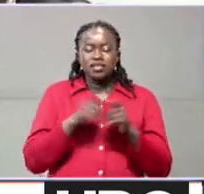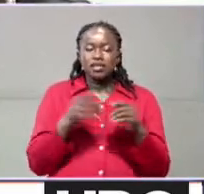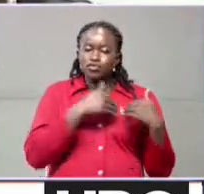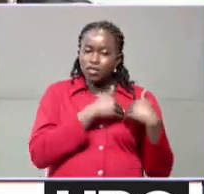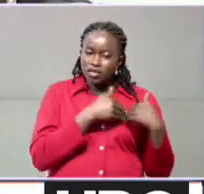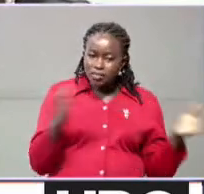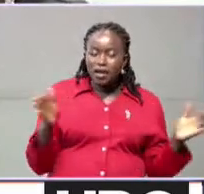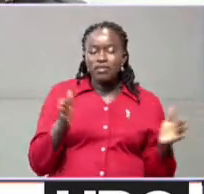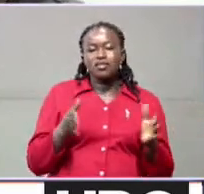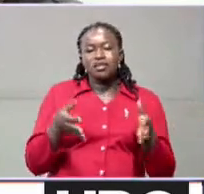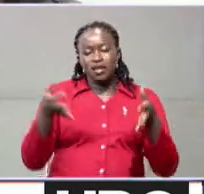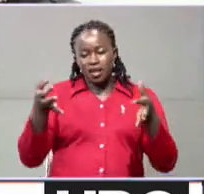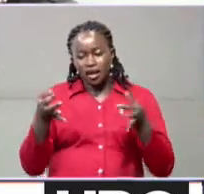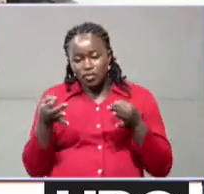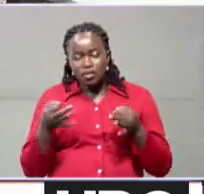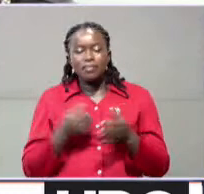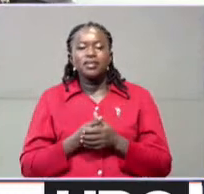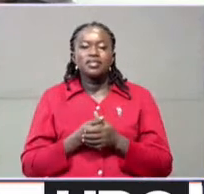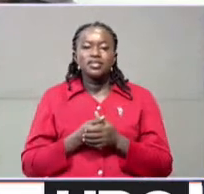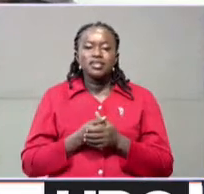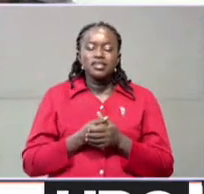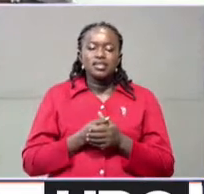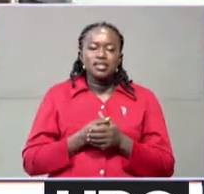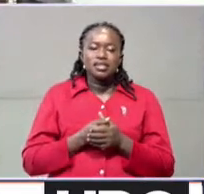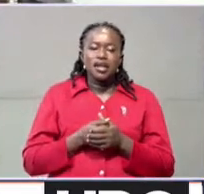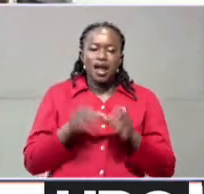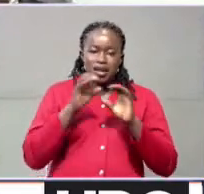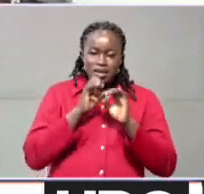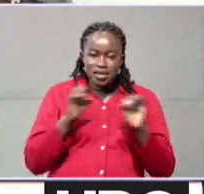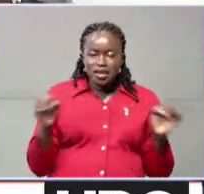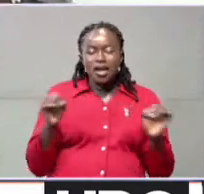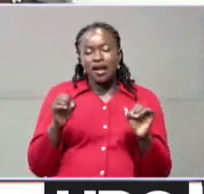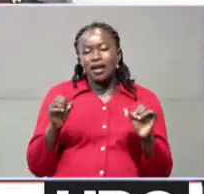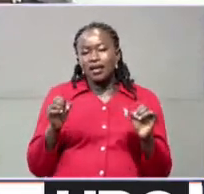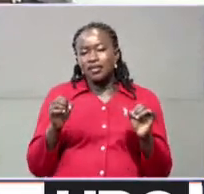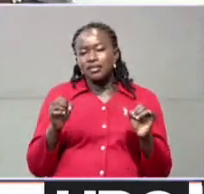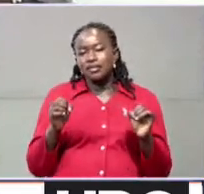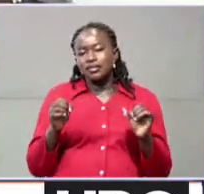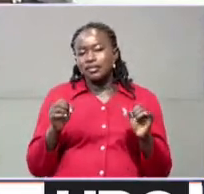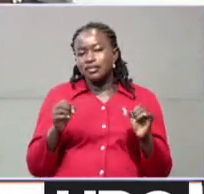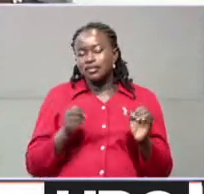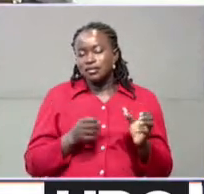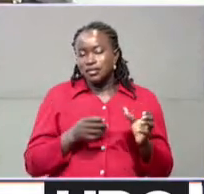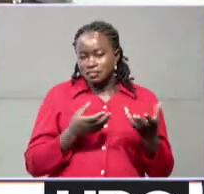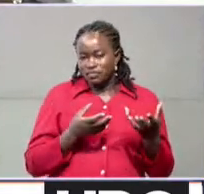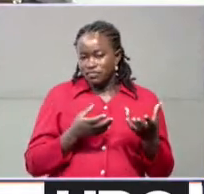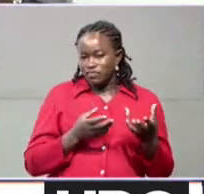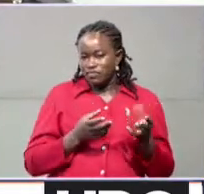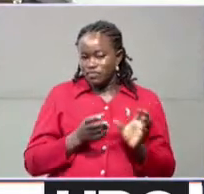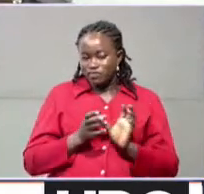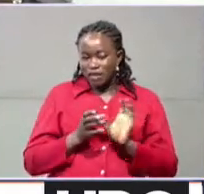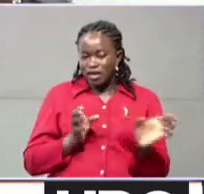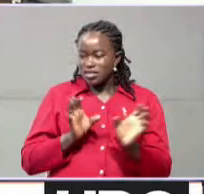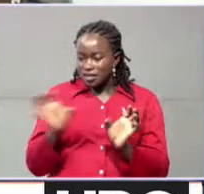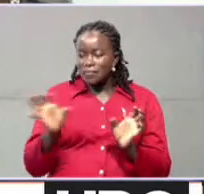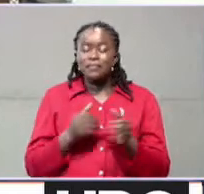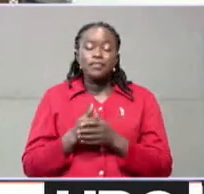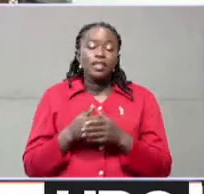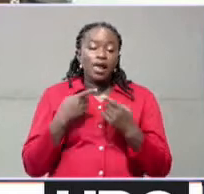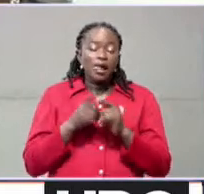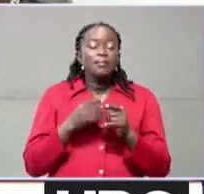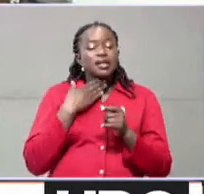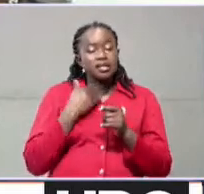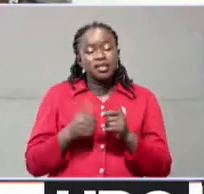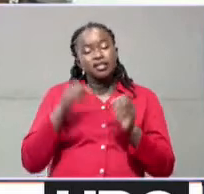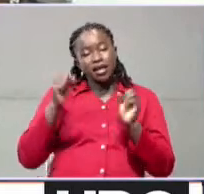accountability non-partisan partisanship and a national outlook this requires capable